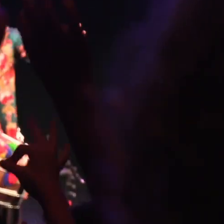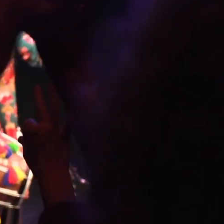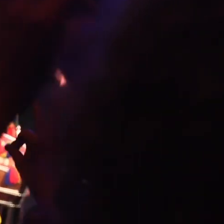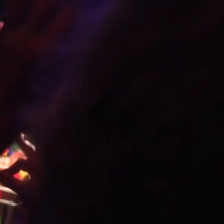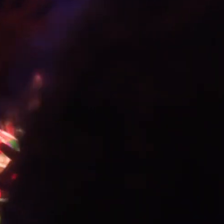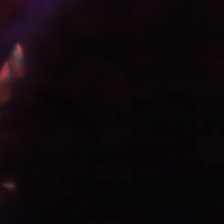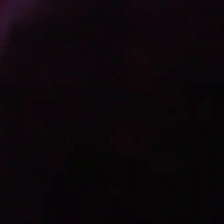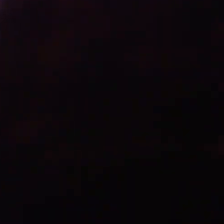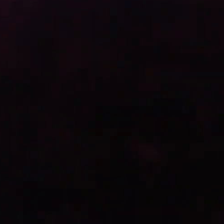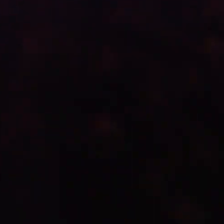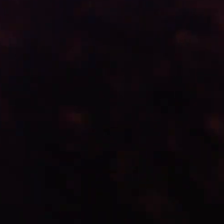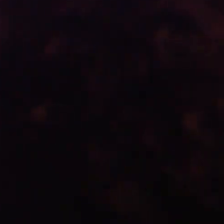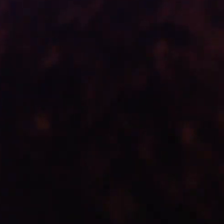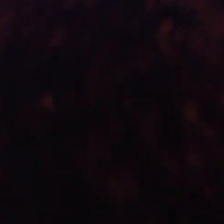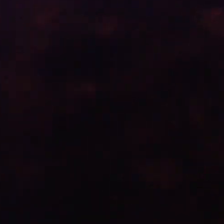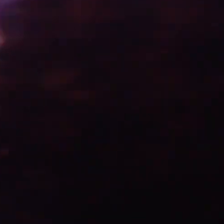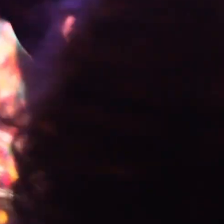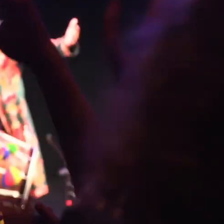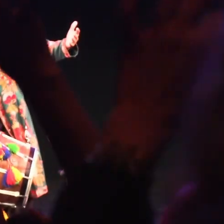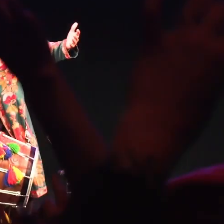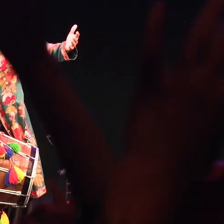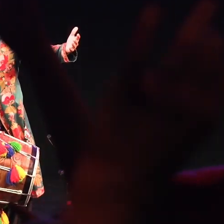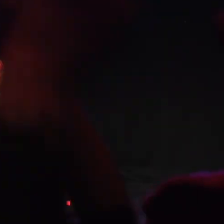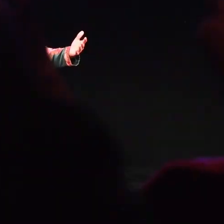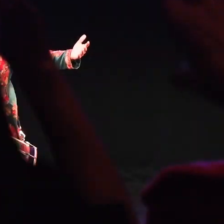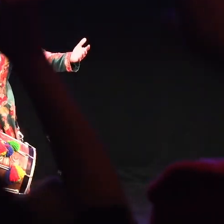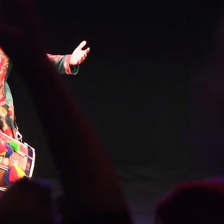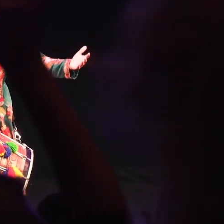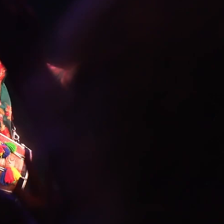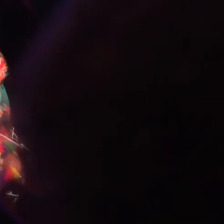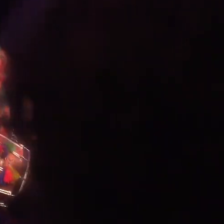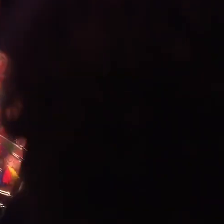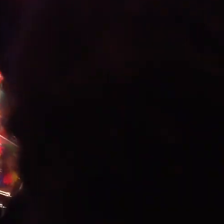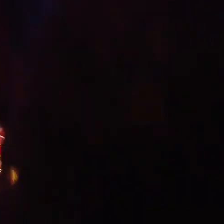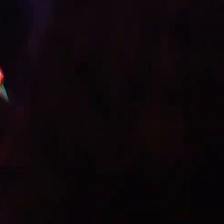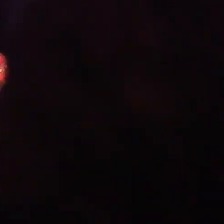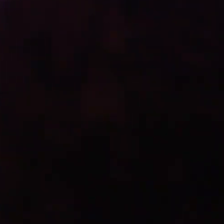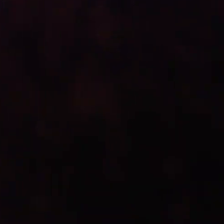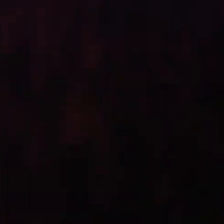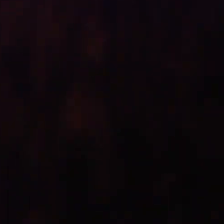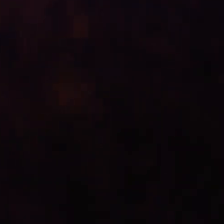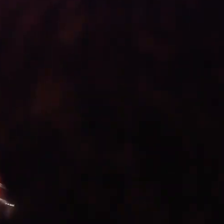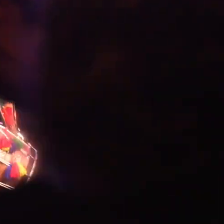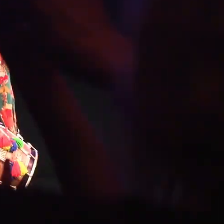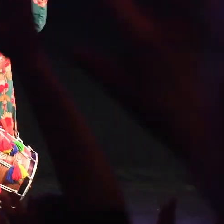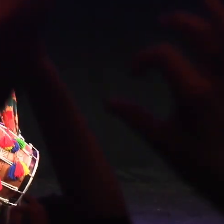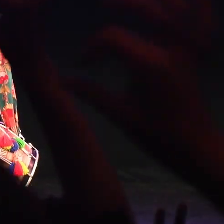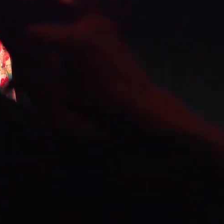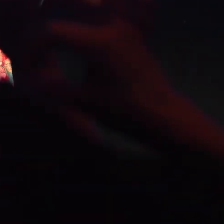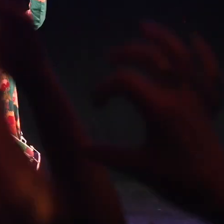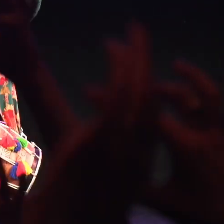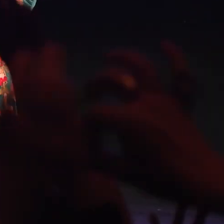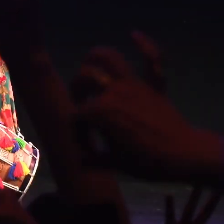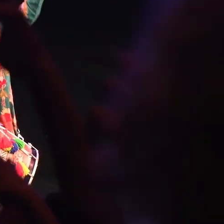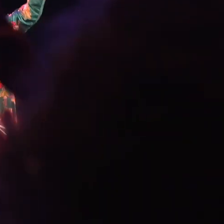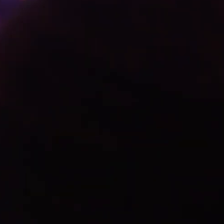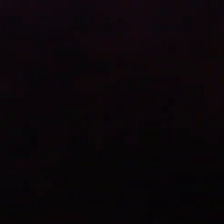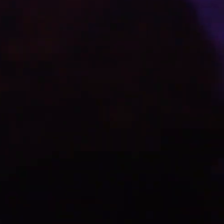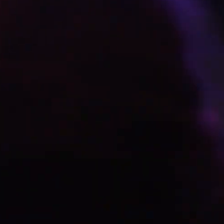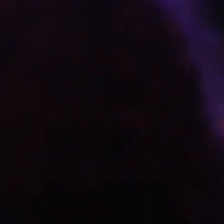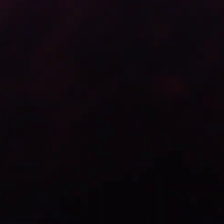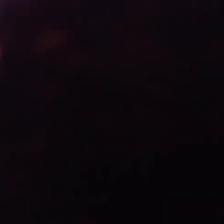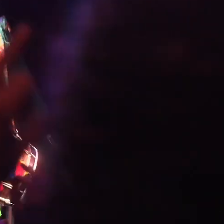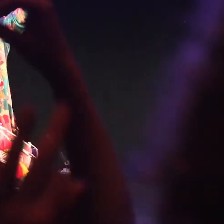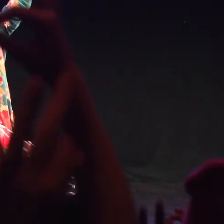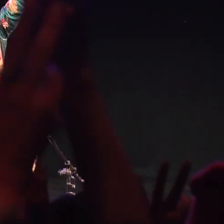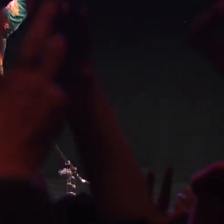Introduce yourself to your neighbor because you're about to bump hips with your neighbor. All right? We got this going on, right? I